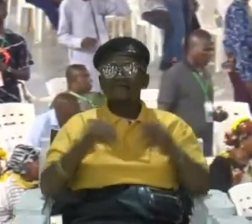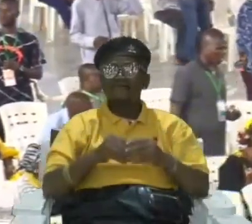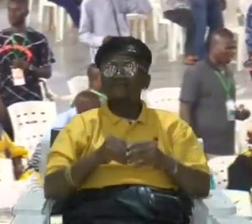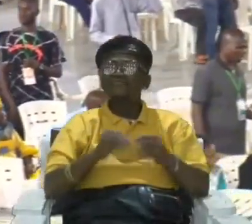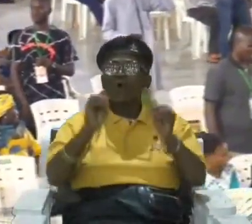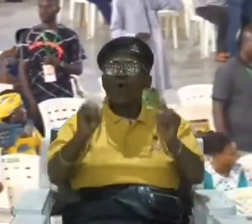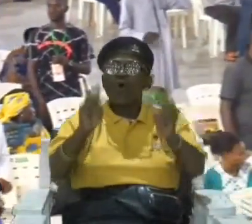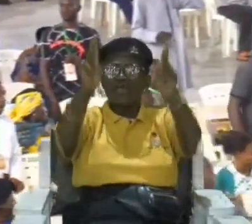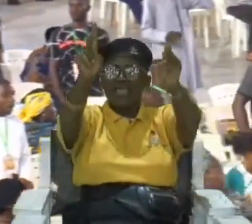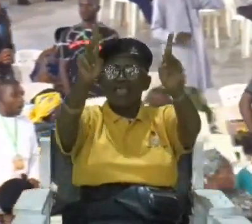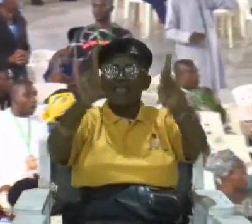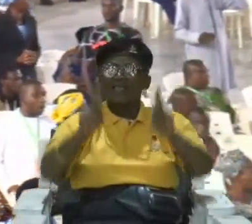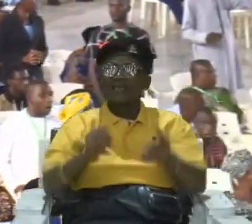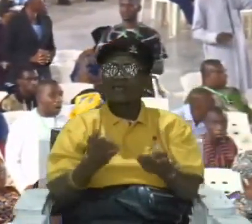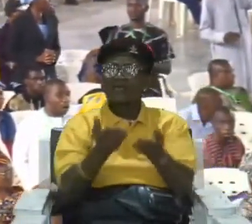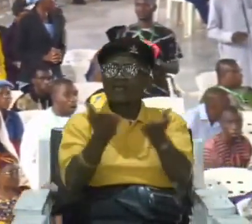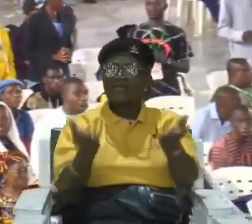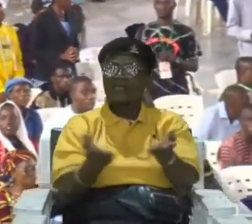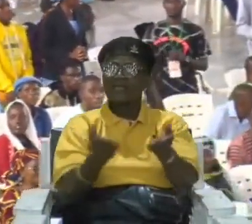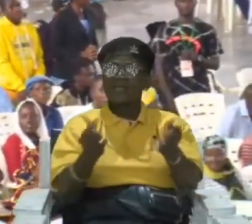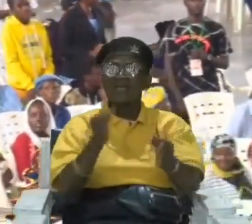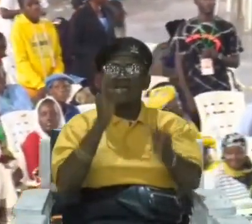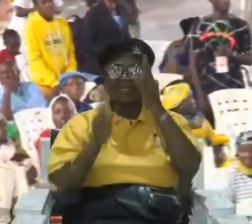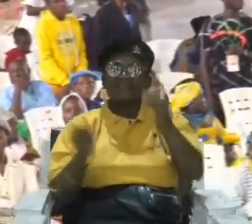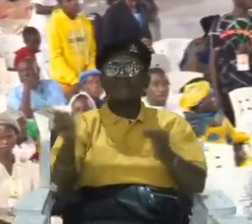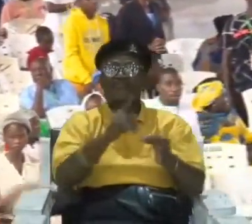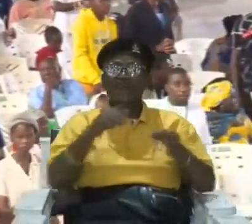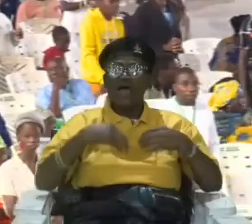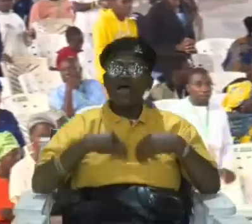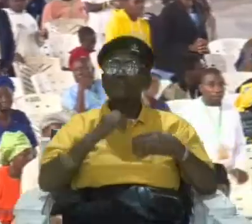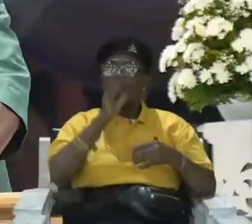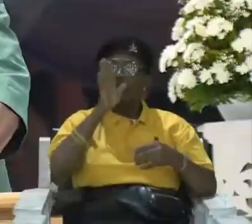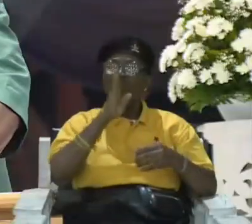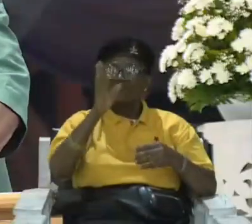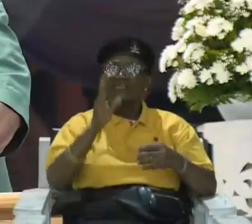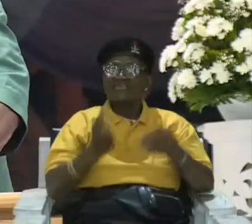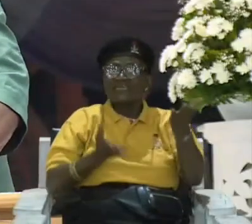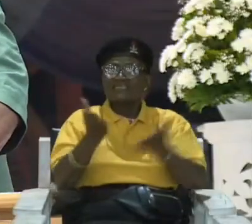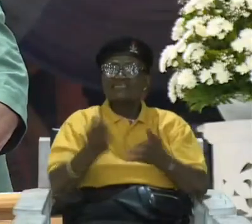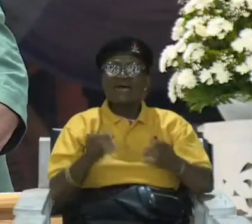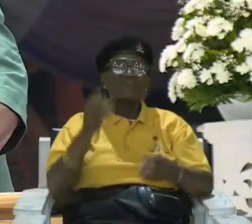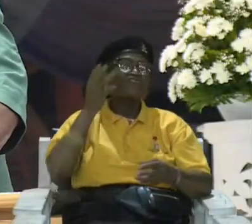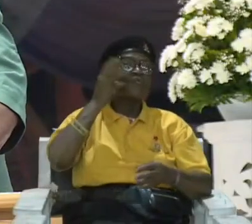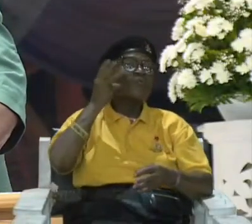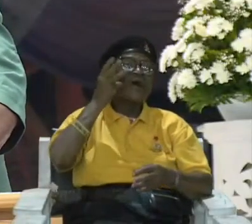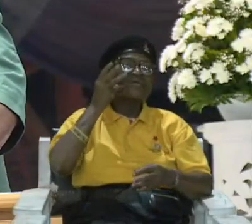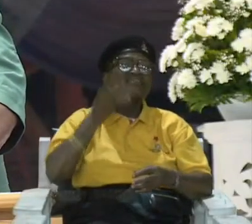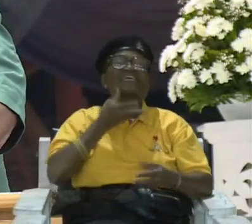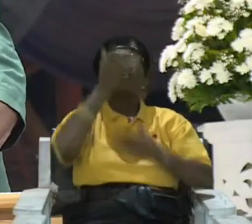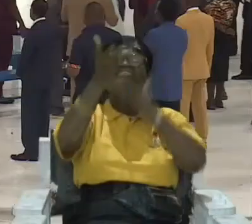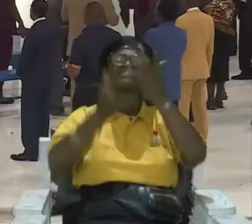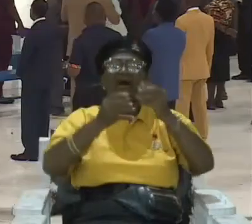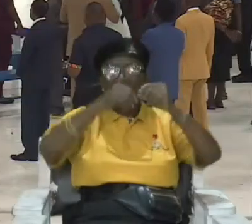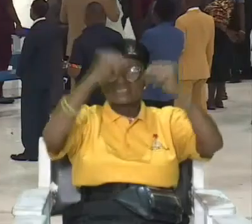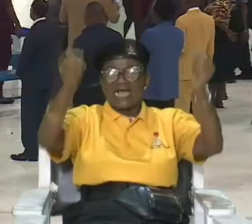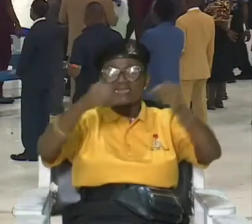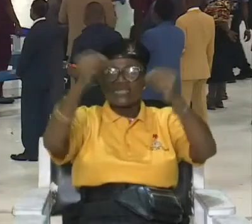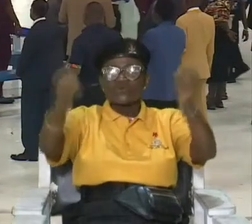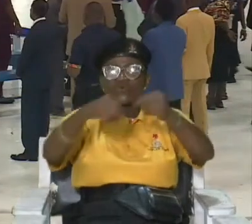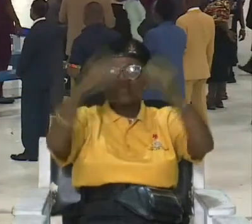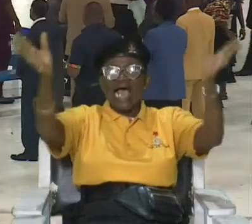Okay. Here, if you have not been served wine, shout hallelujah.